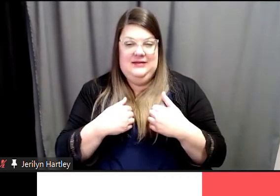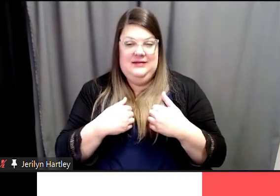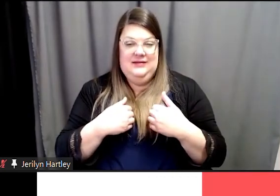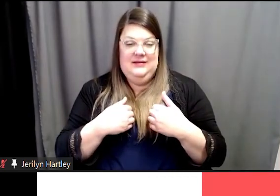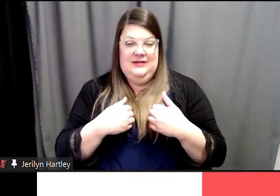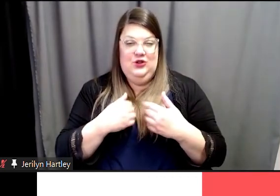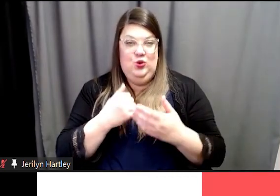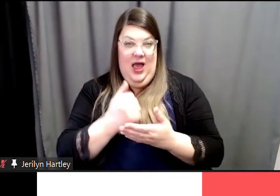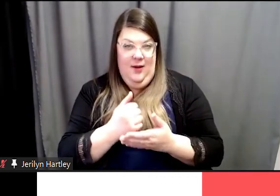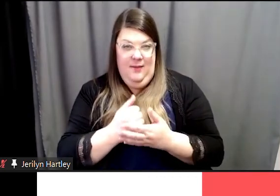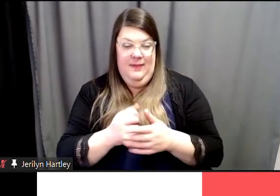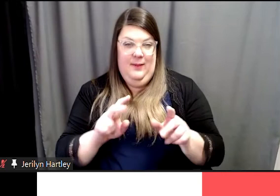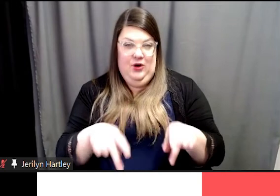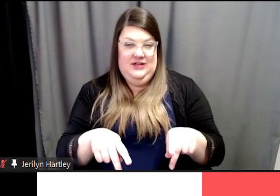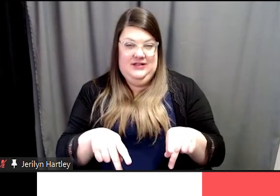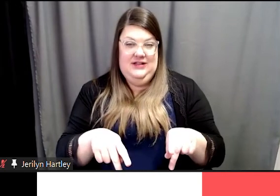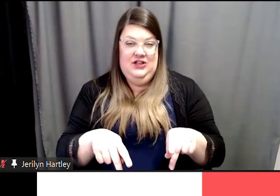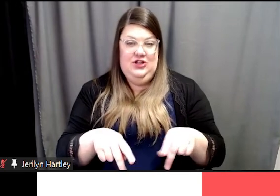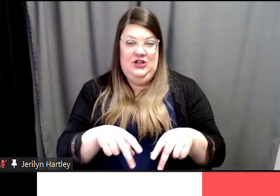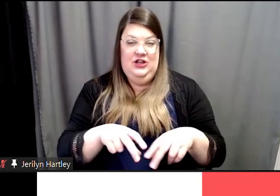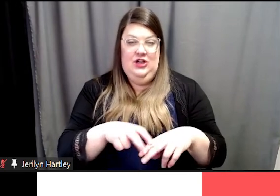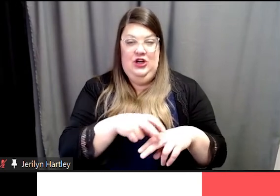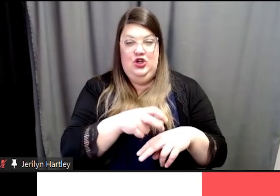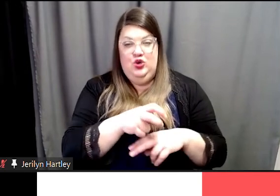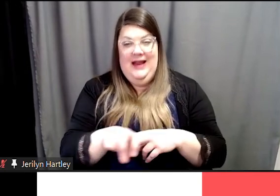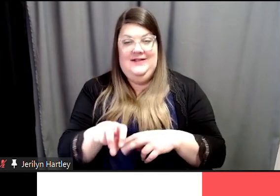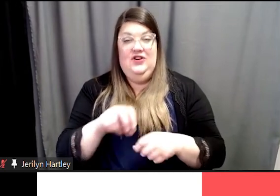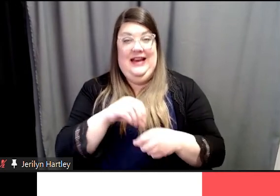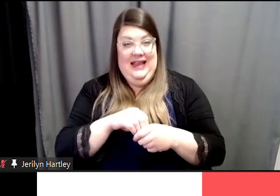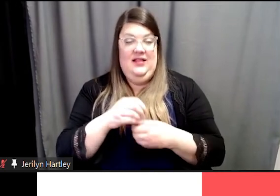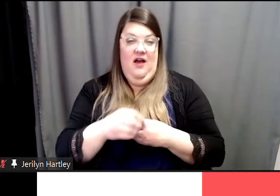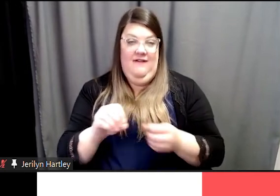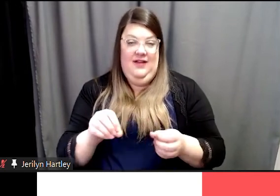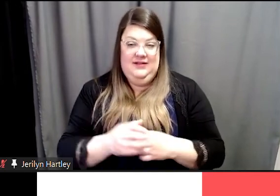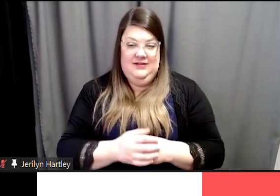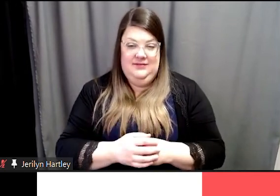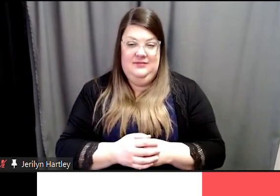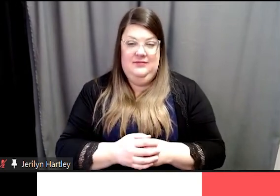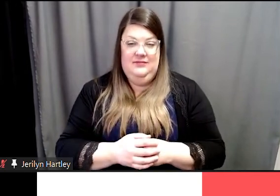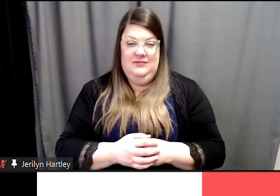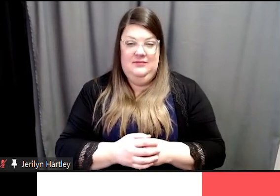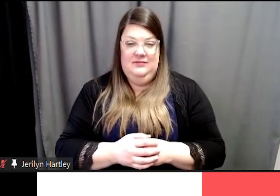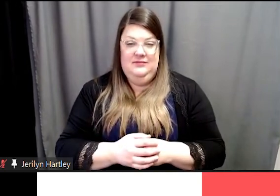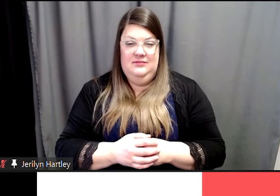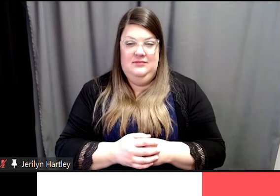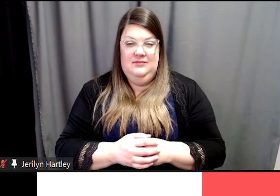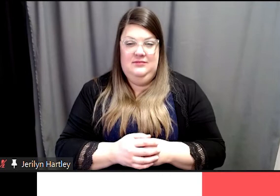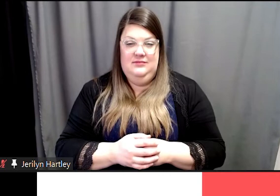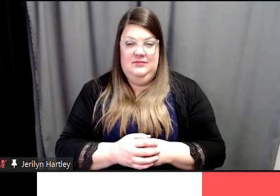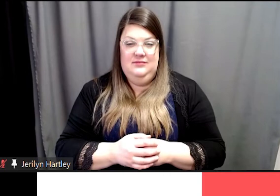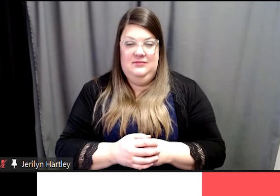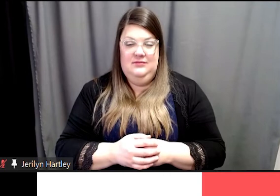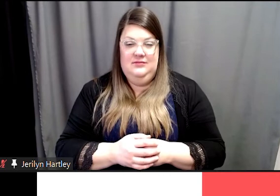to help the person transfer in the office. So,